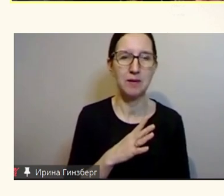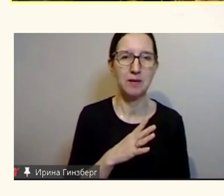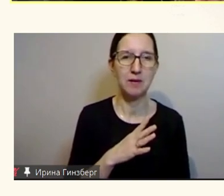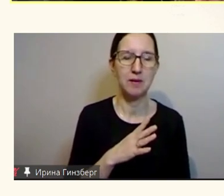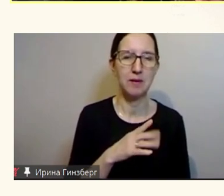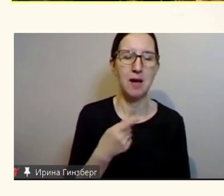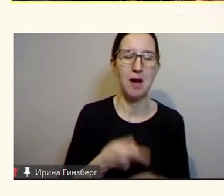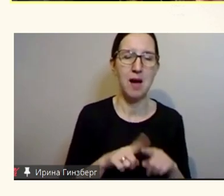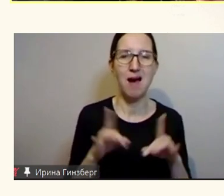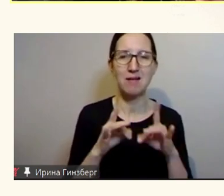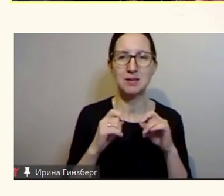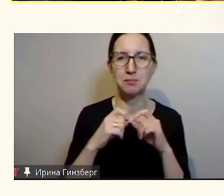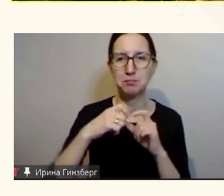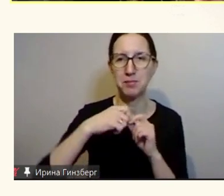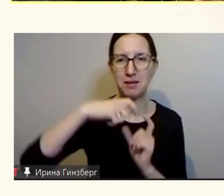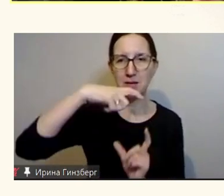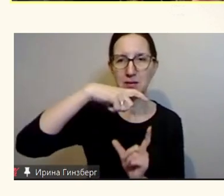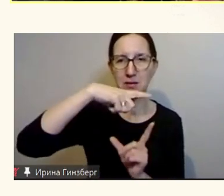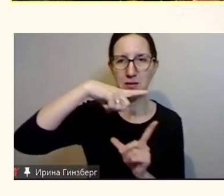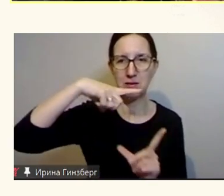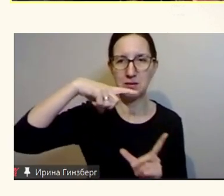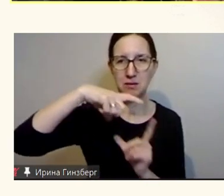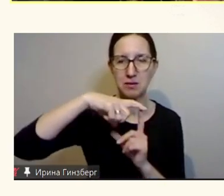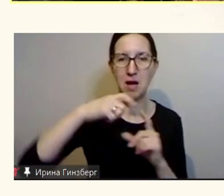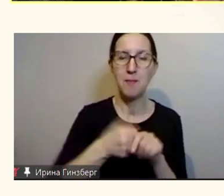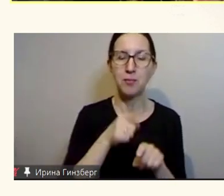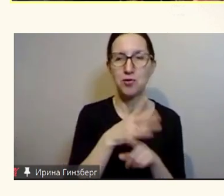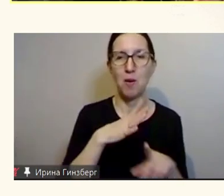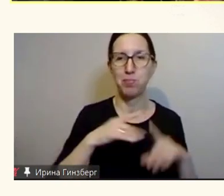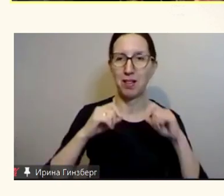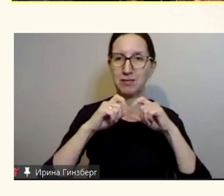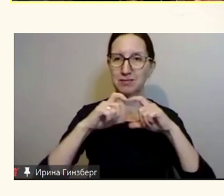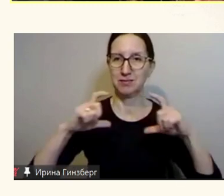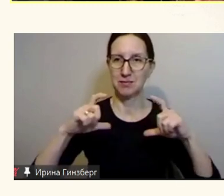vertical now. These are different parts of the opera.